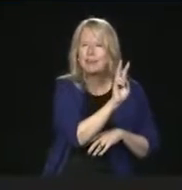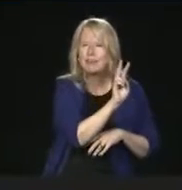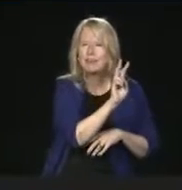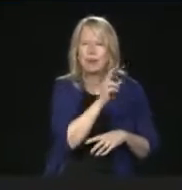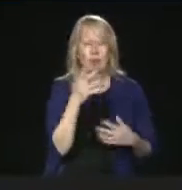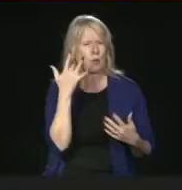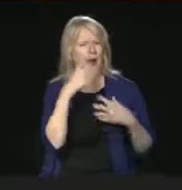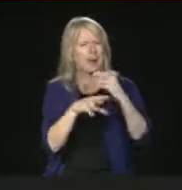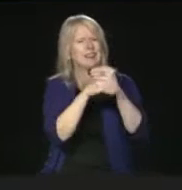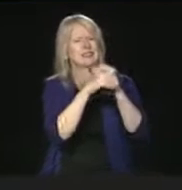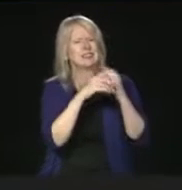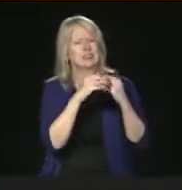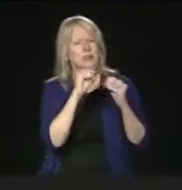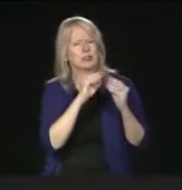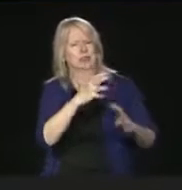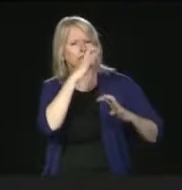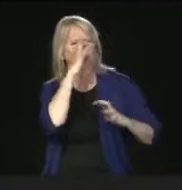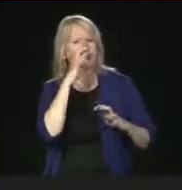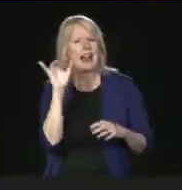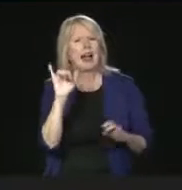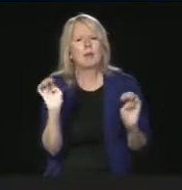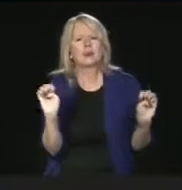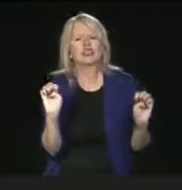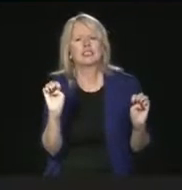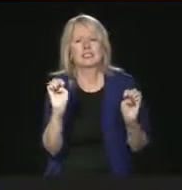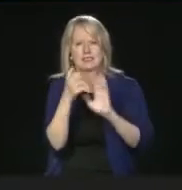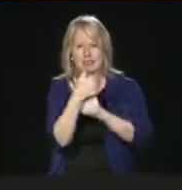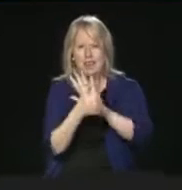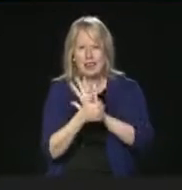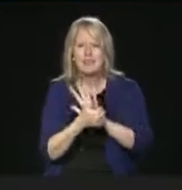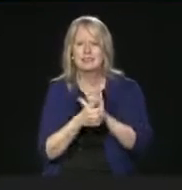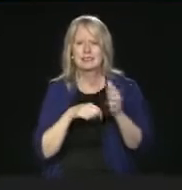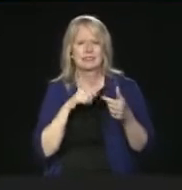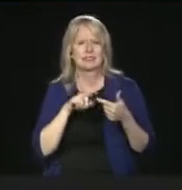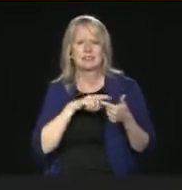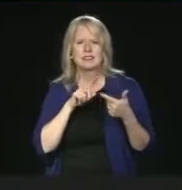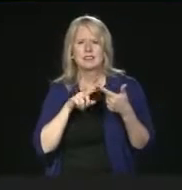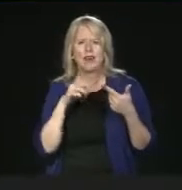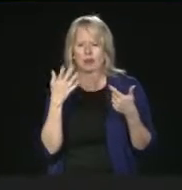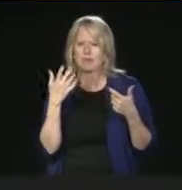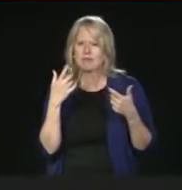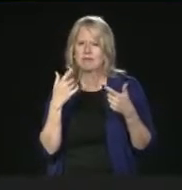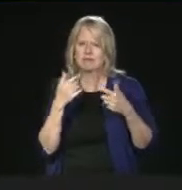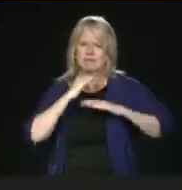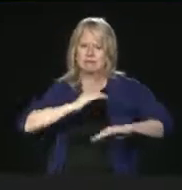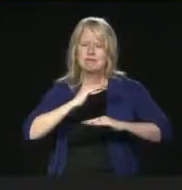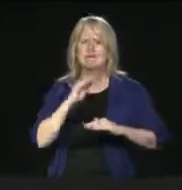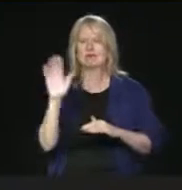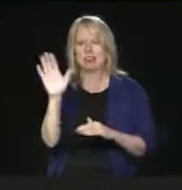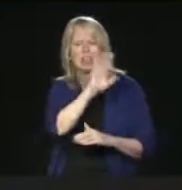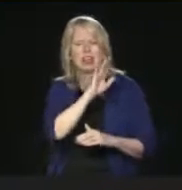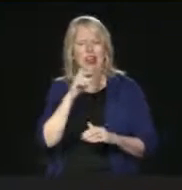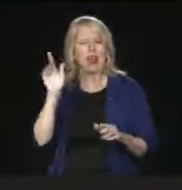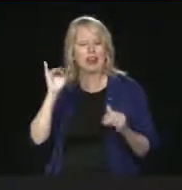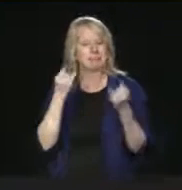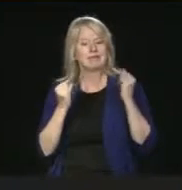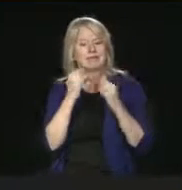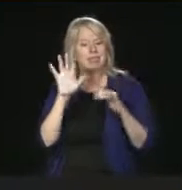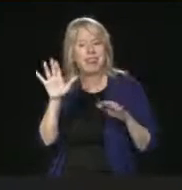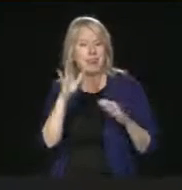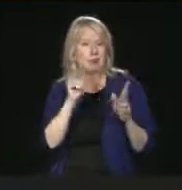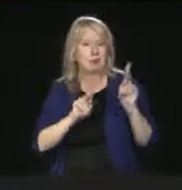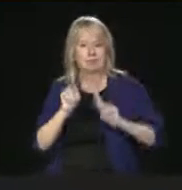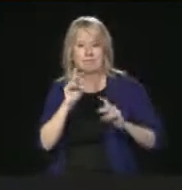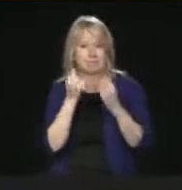like the Emergencies Act? Why not, you know, restrict people's civil liberties to protect their health? There are many things